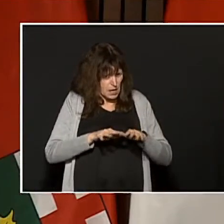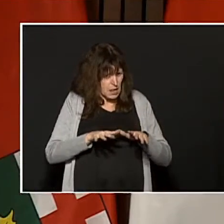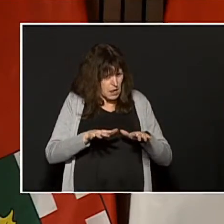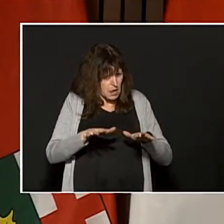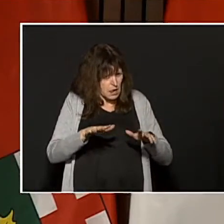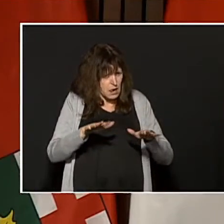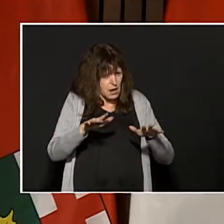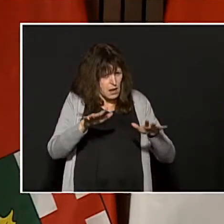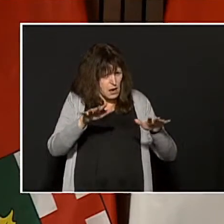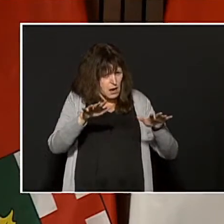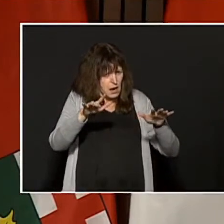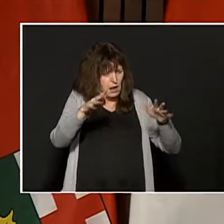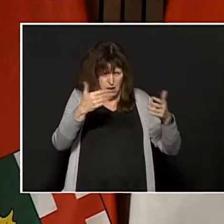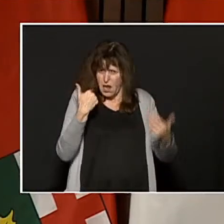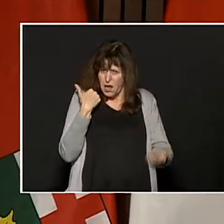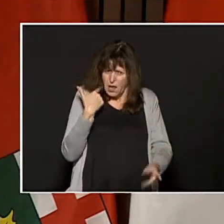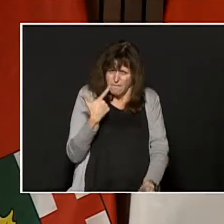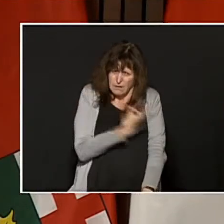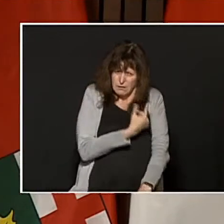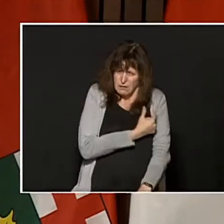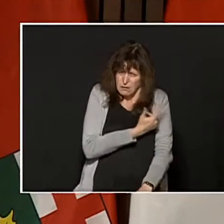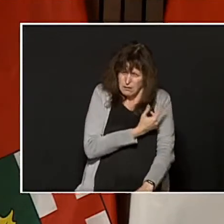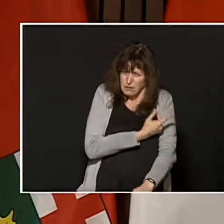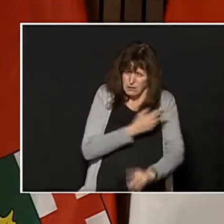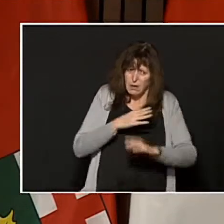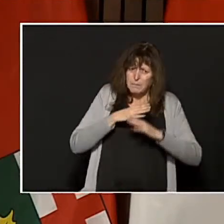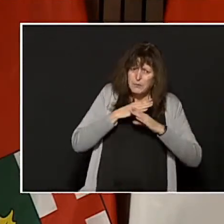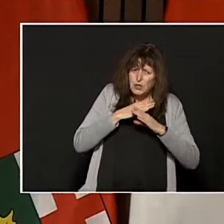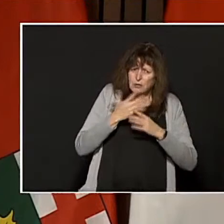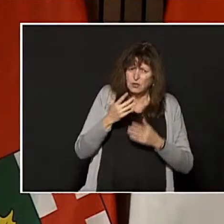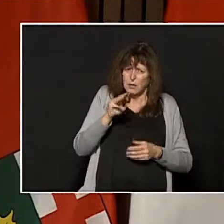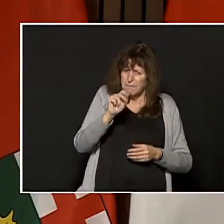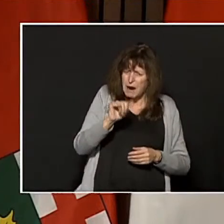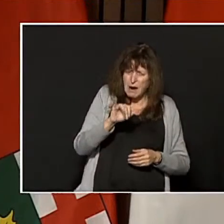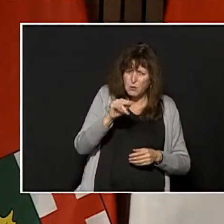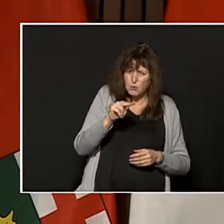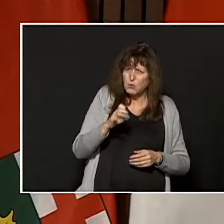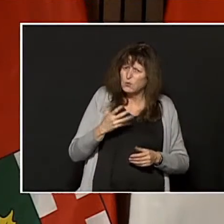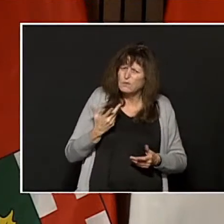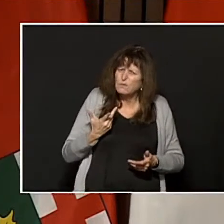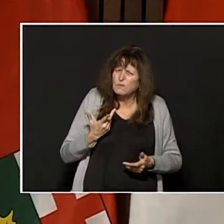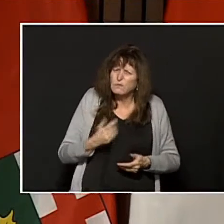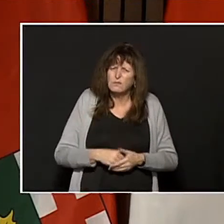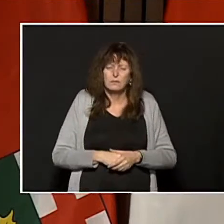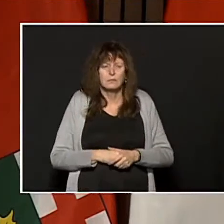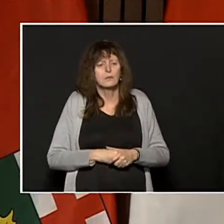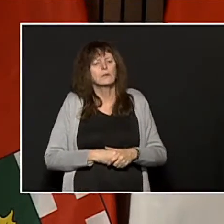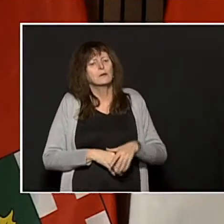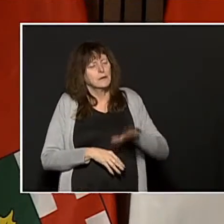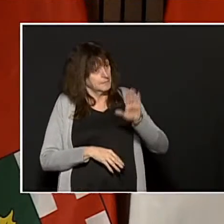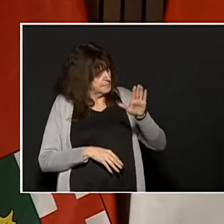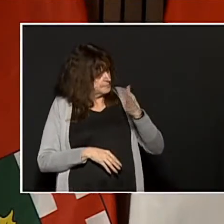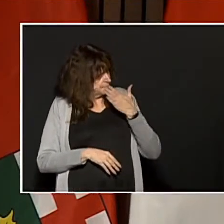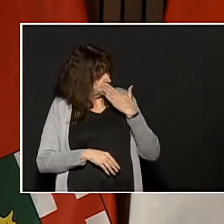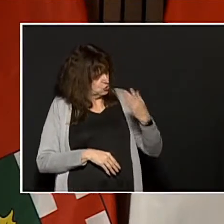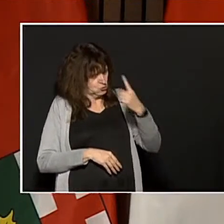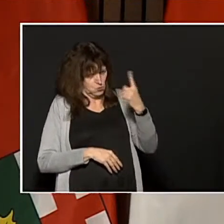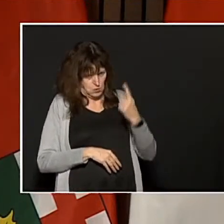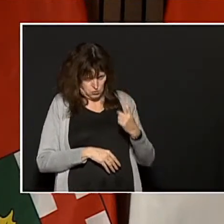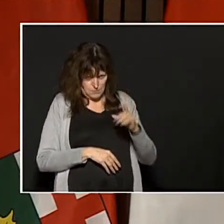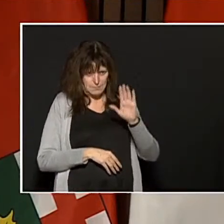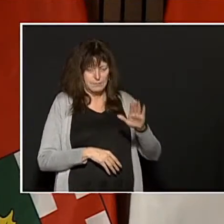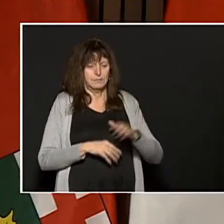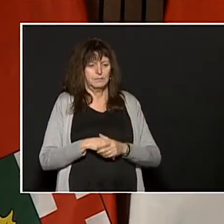virus in May and June? So, it's a very good question. The rebound, particularly on the best case, is a relatively